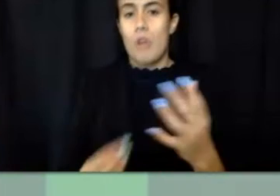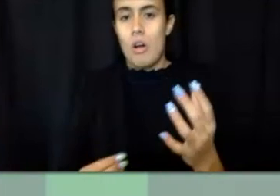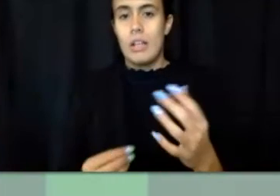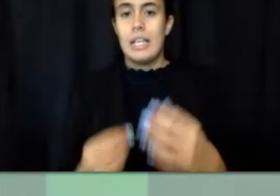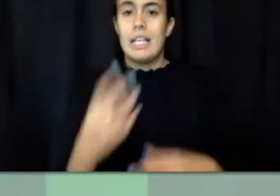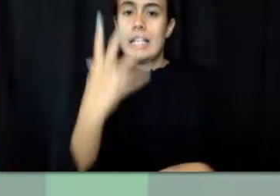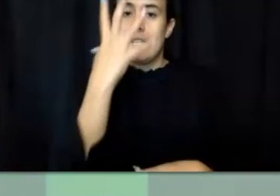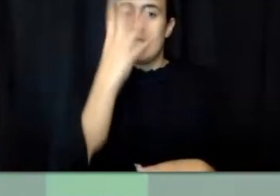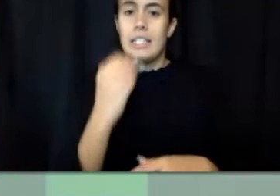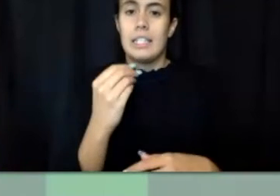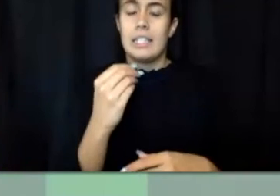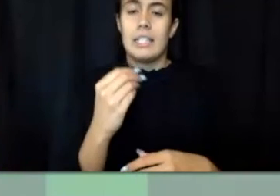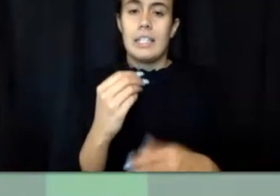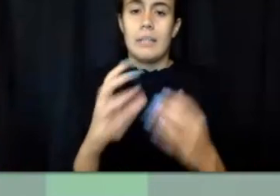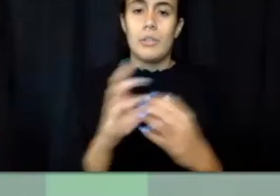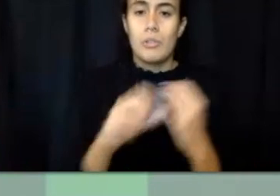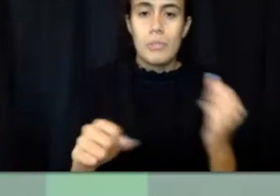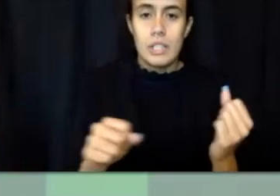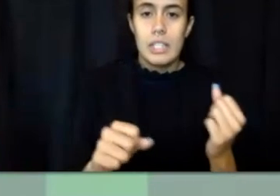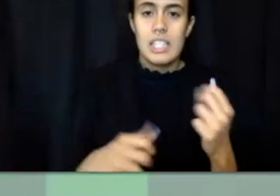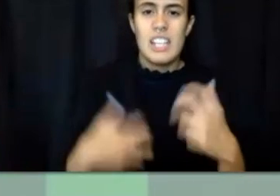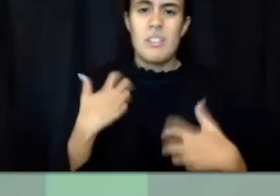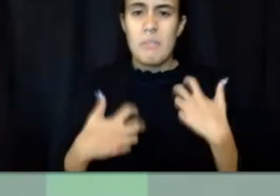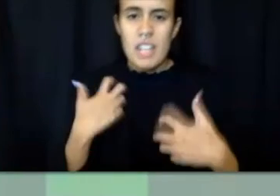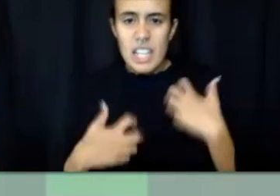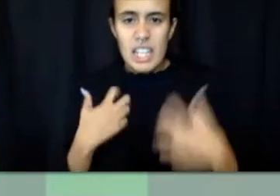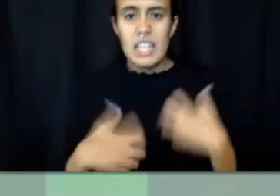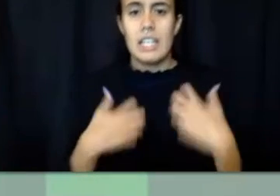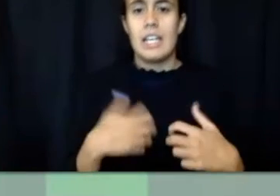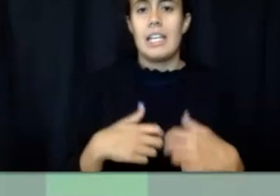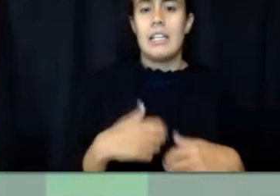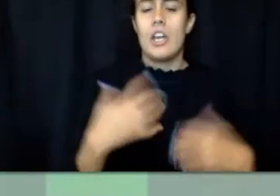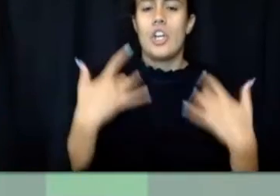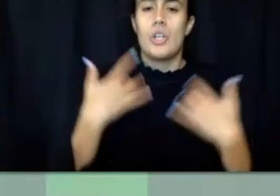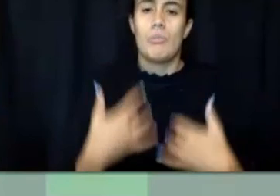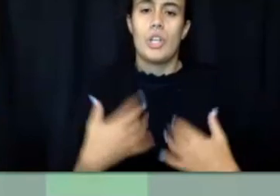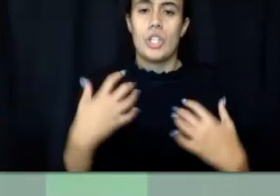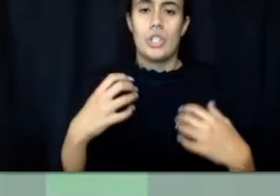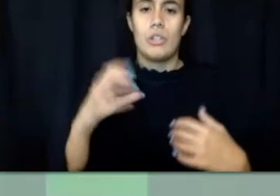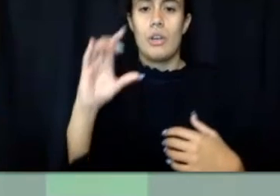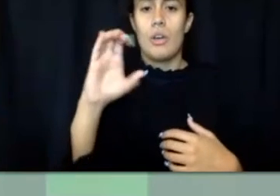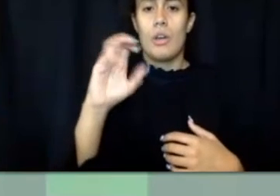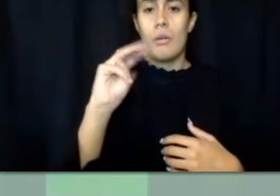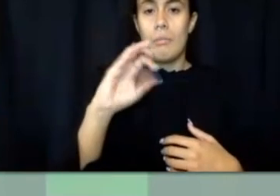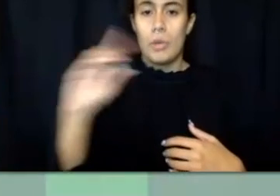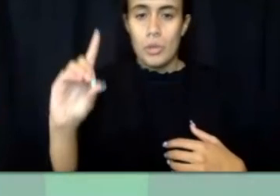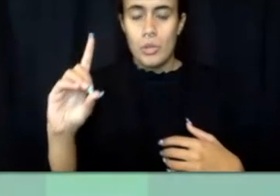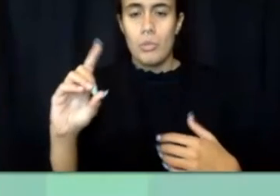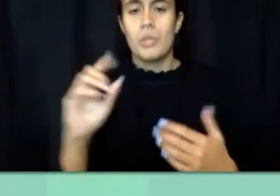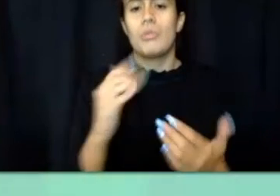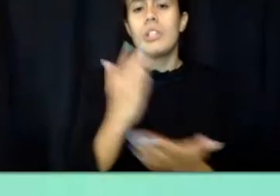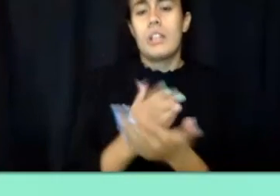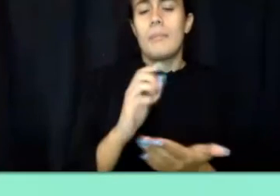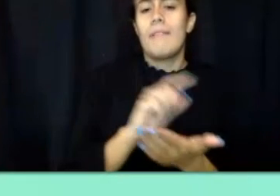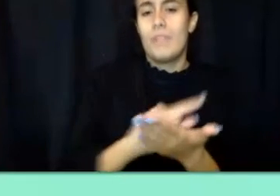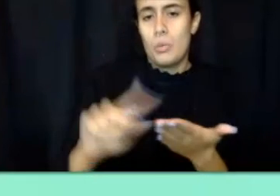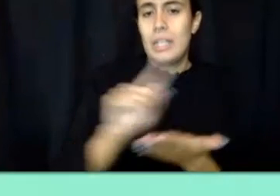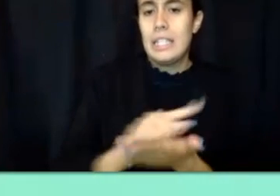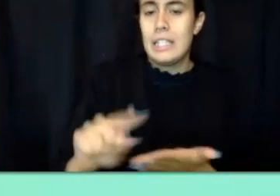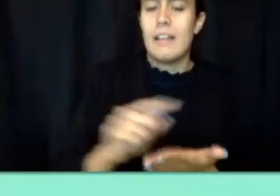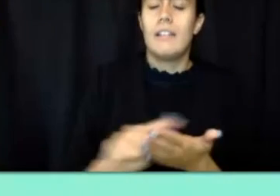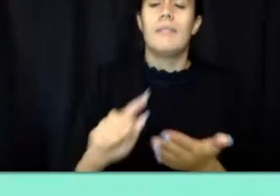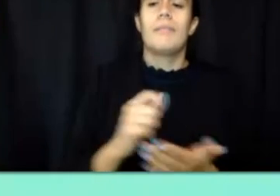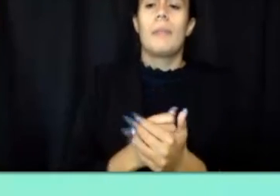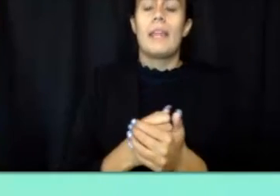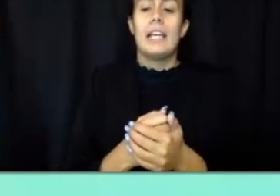sleep disturbances, irritability, and depressed mood, which pass within a few weeks of stopping use.